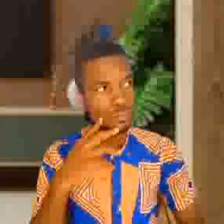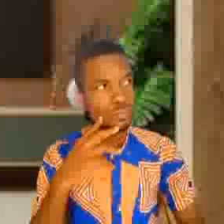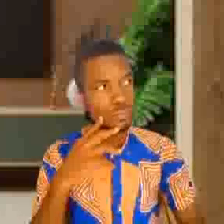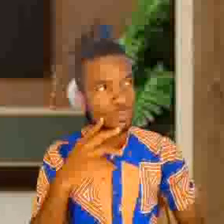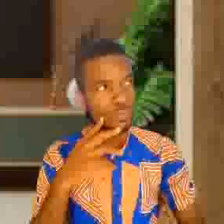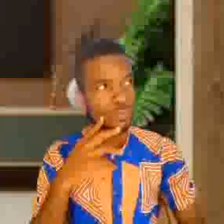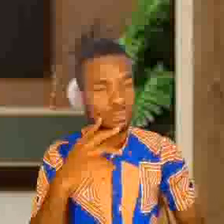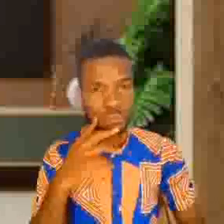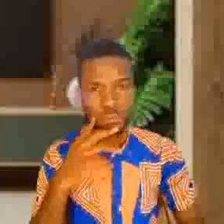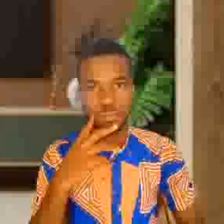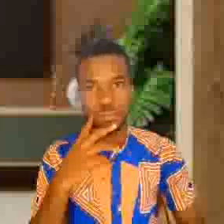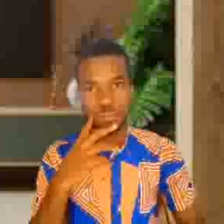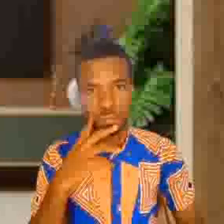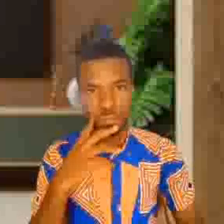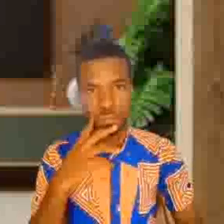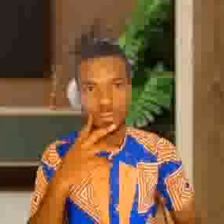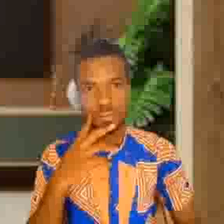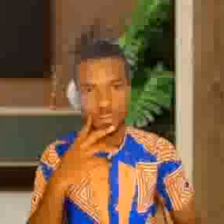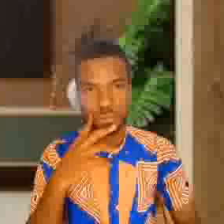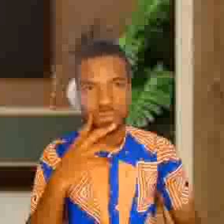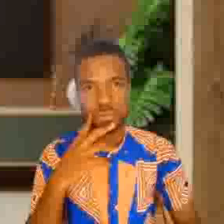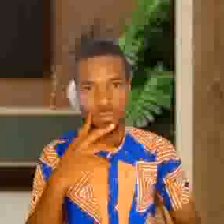If you are still with me, say amen.